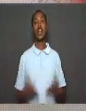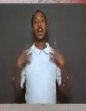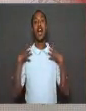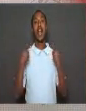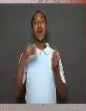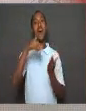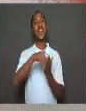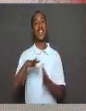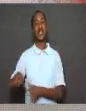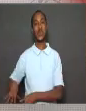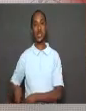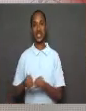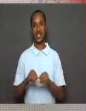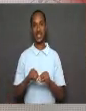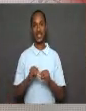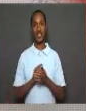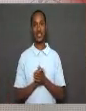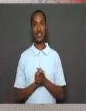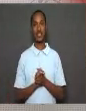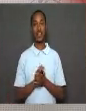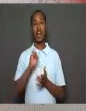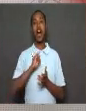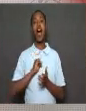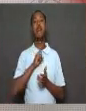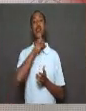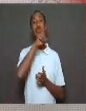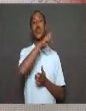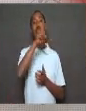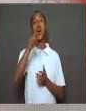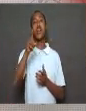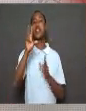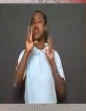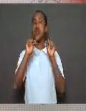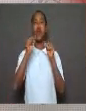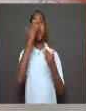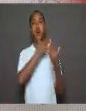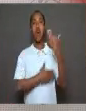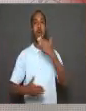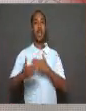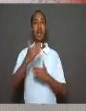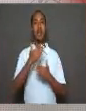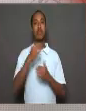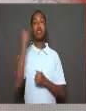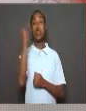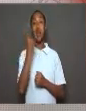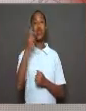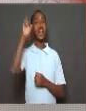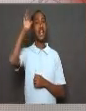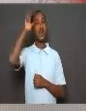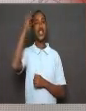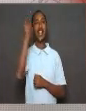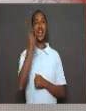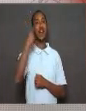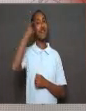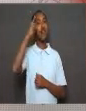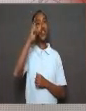Hello again, students. I am sure you had no trouble drawing the Lewis diagram for